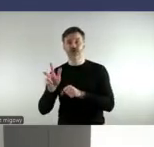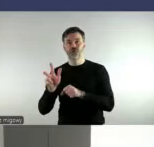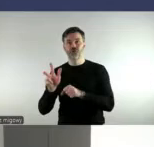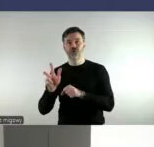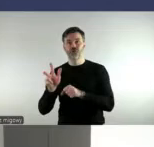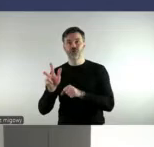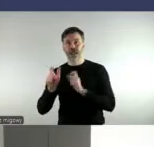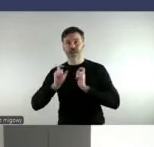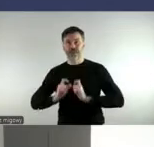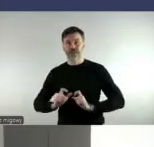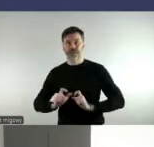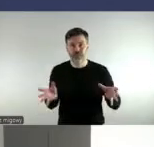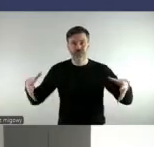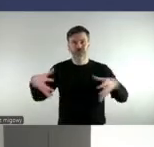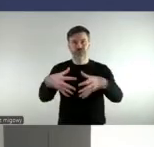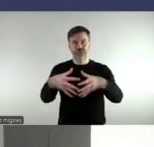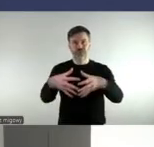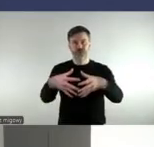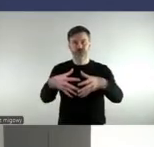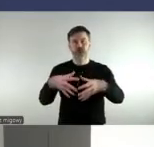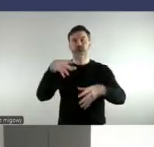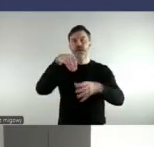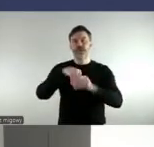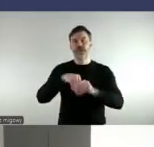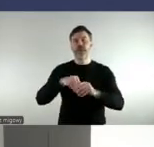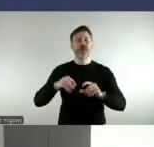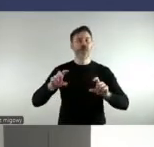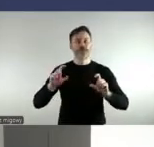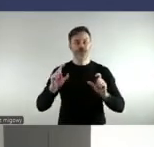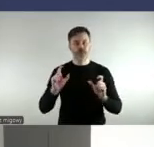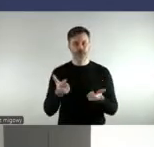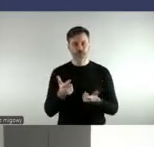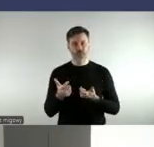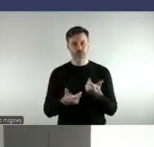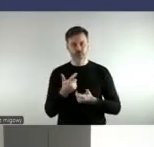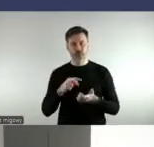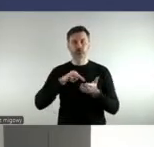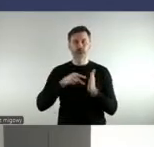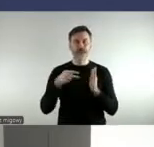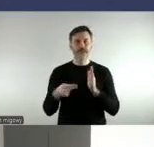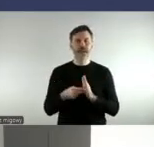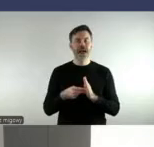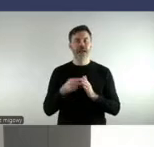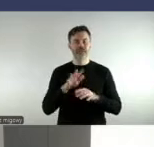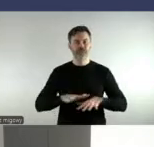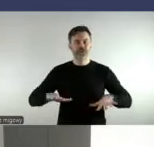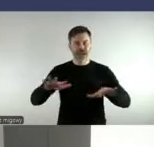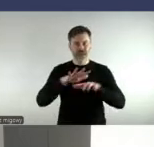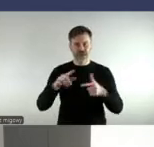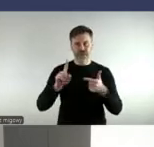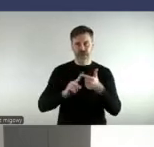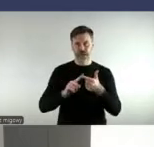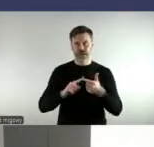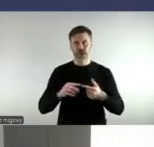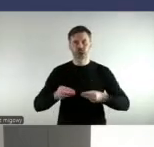city communities and some rural communities, which is focused in its work as a strategic planning, spatial